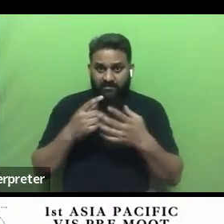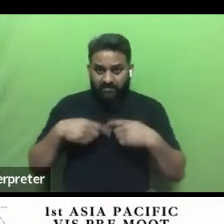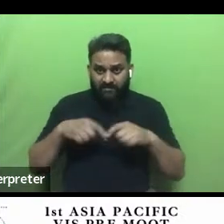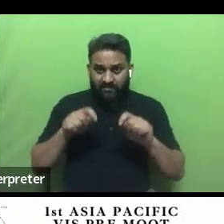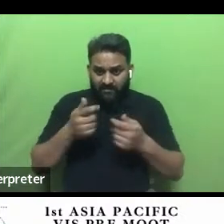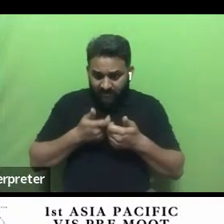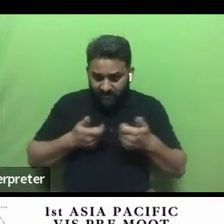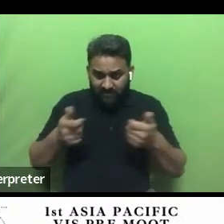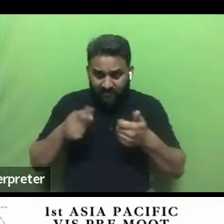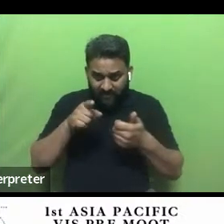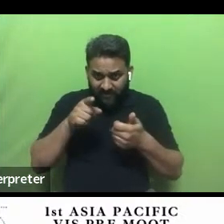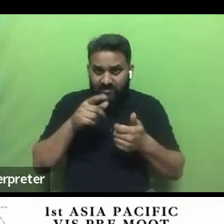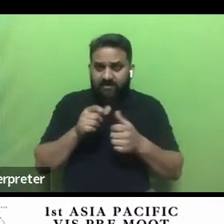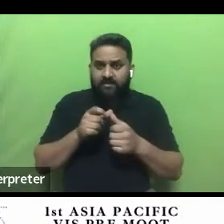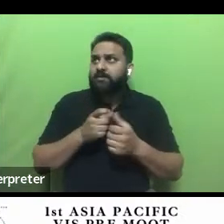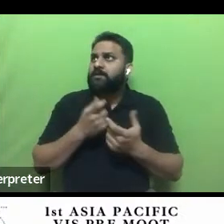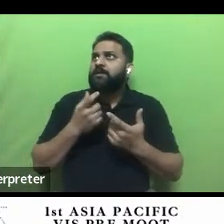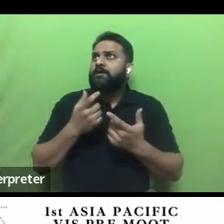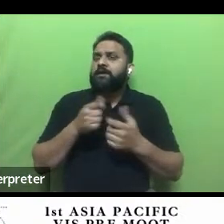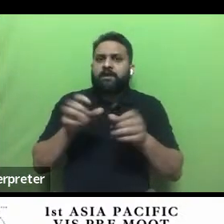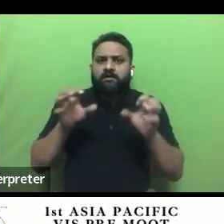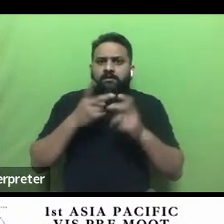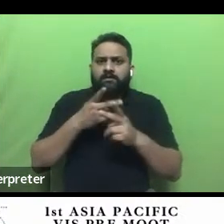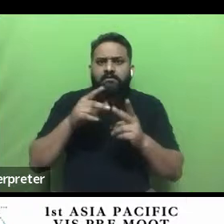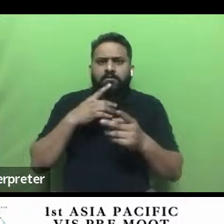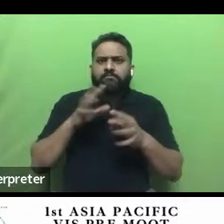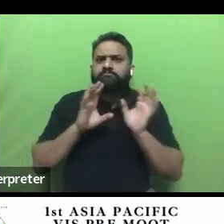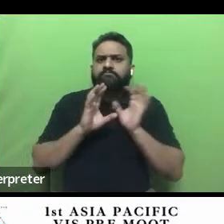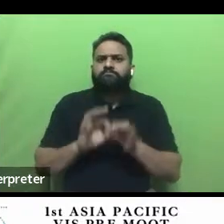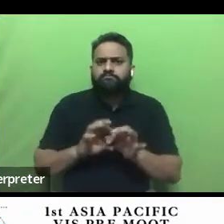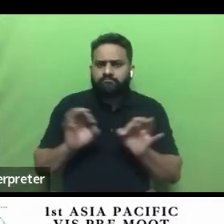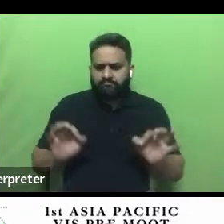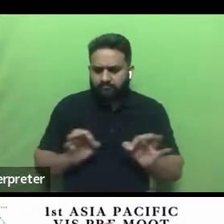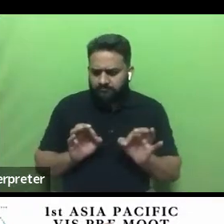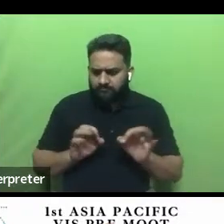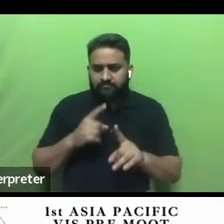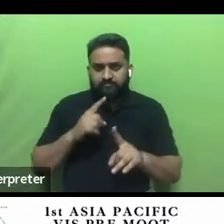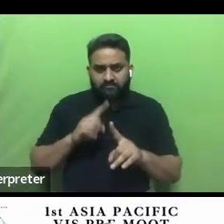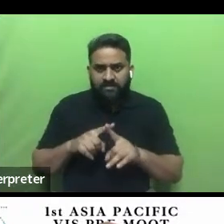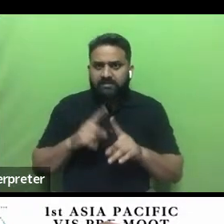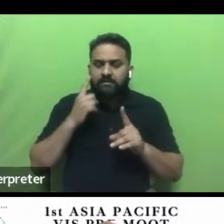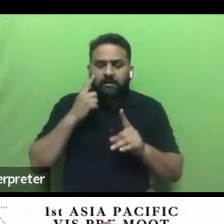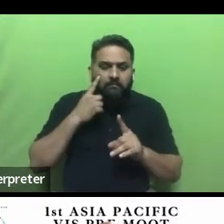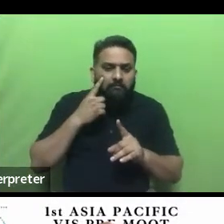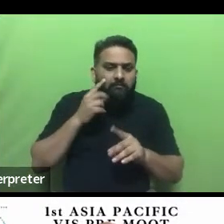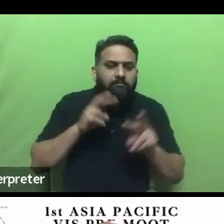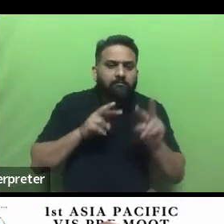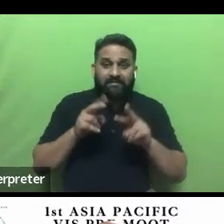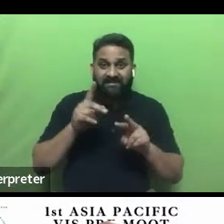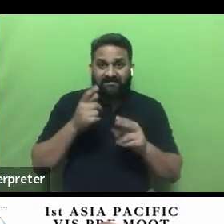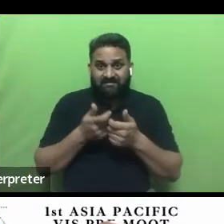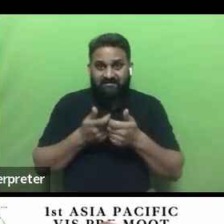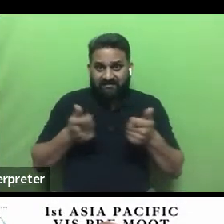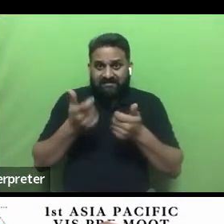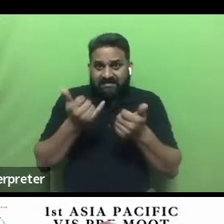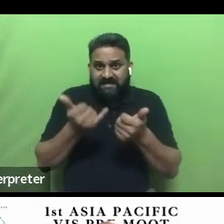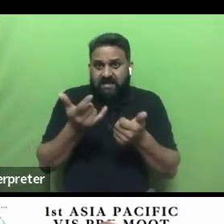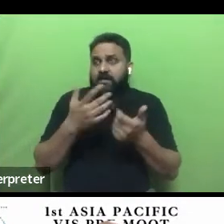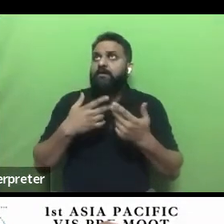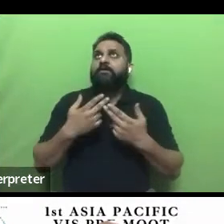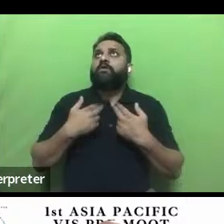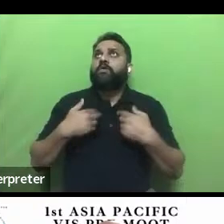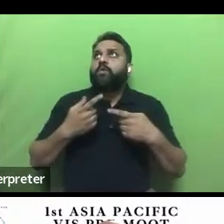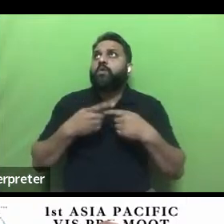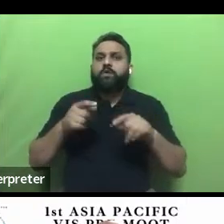was not validly concluded under the relevant laws, and that as a result, this tribunal does not have the jurisdiction to